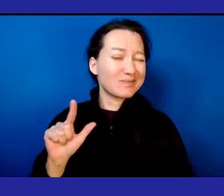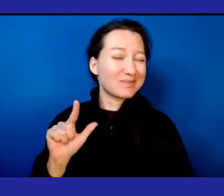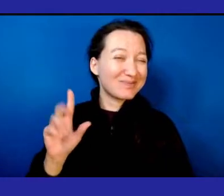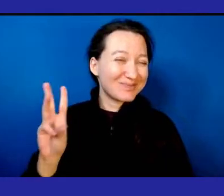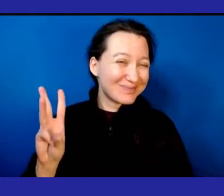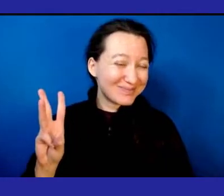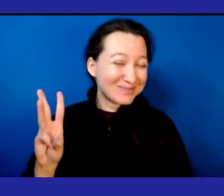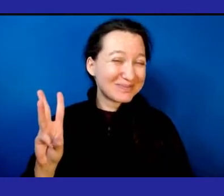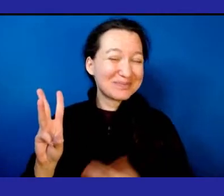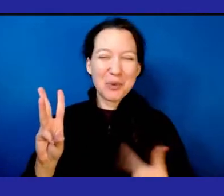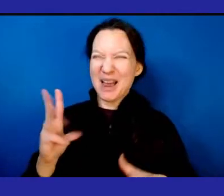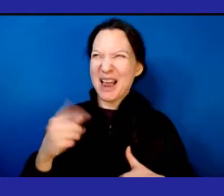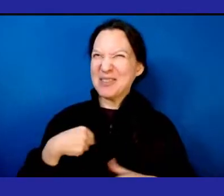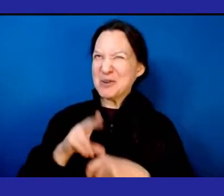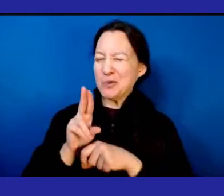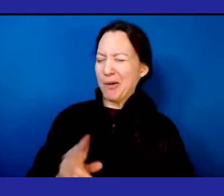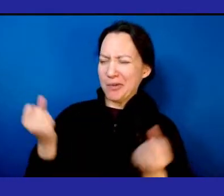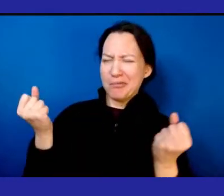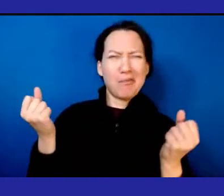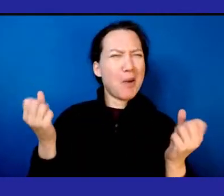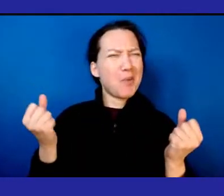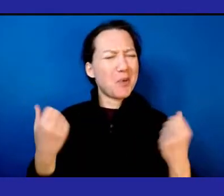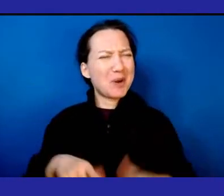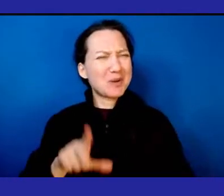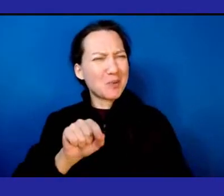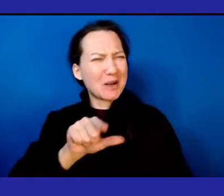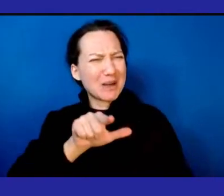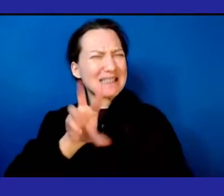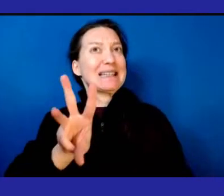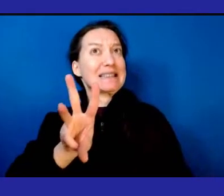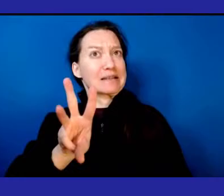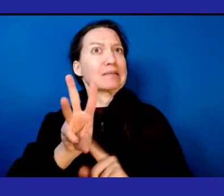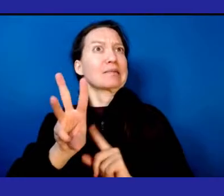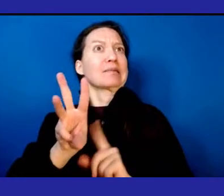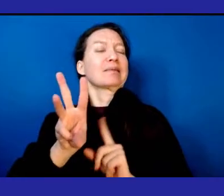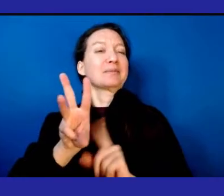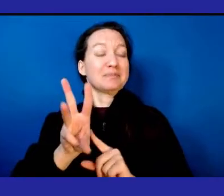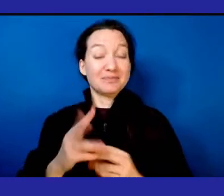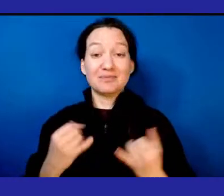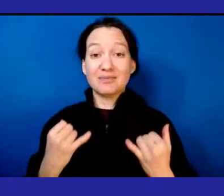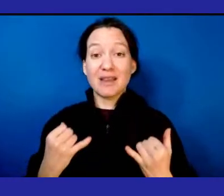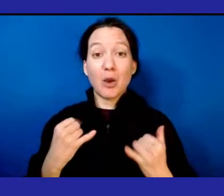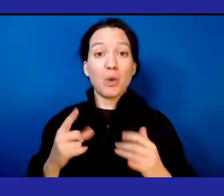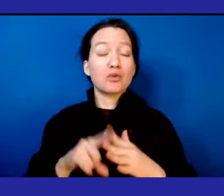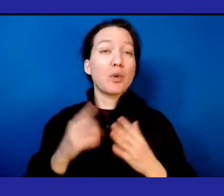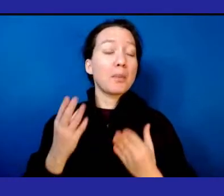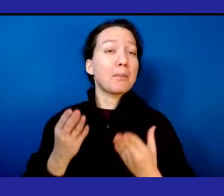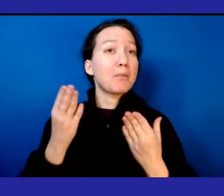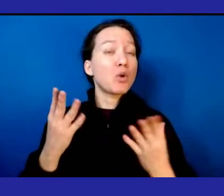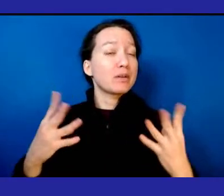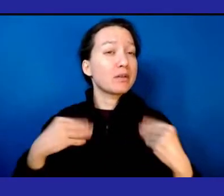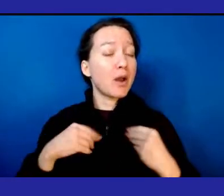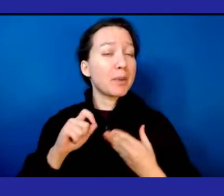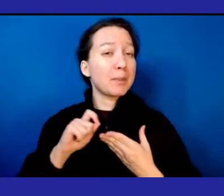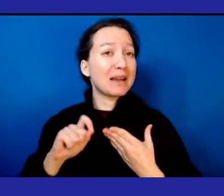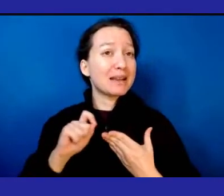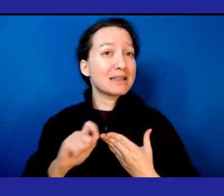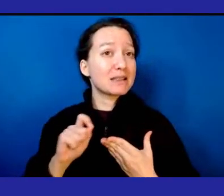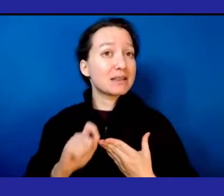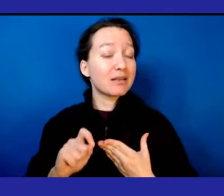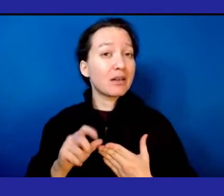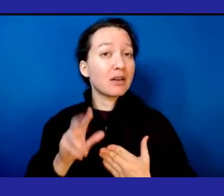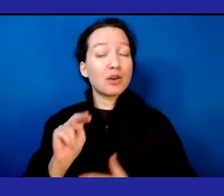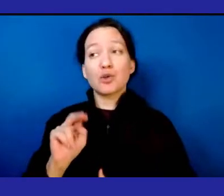2026. I got to get used to saying that. Right. Now call a motion to adopt the minutes of the